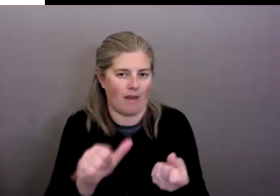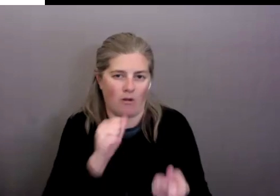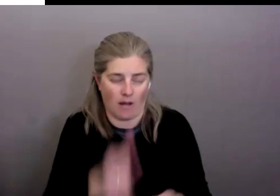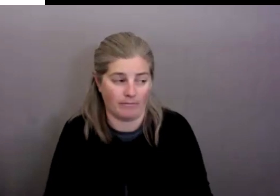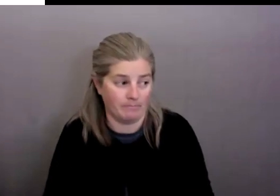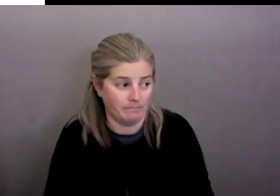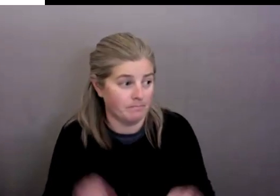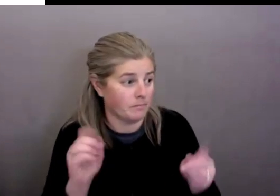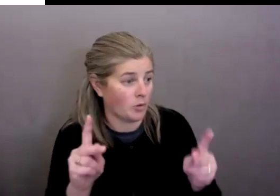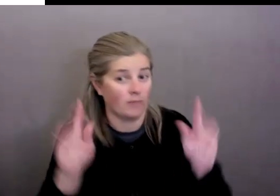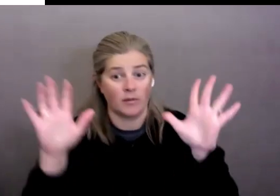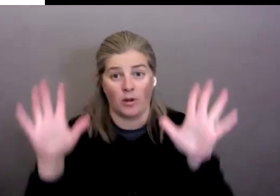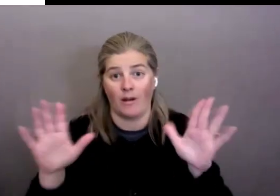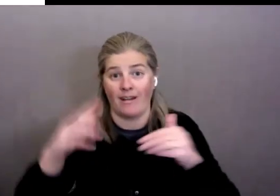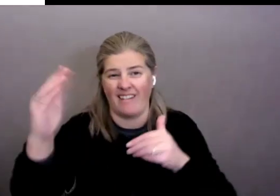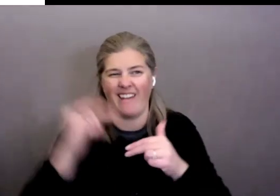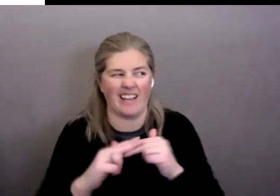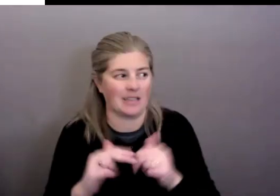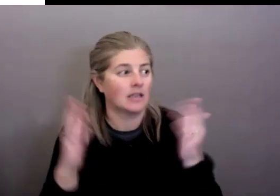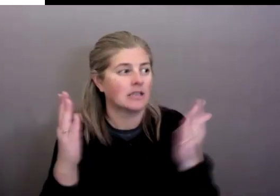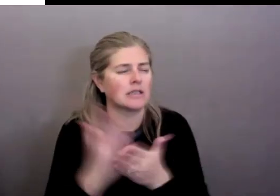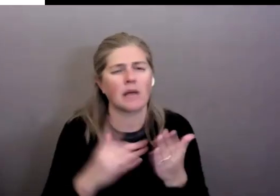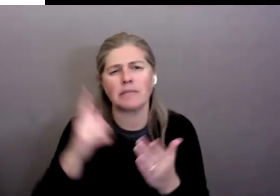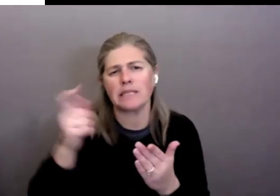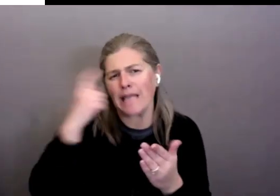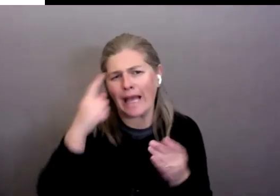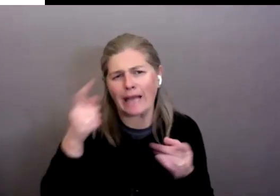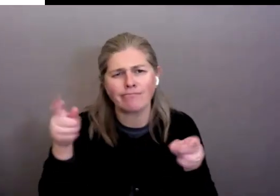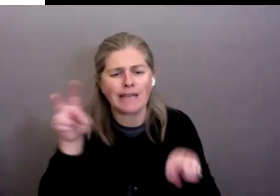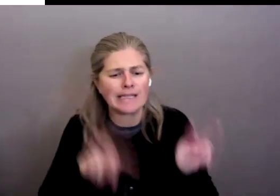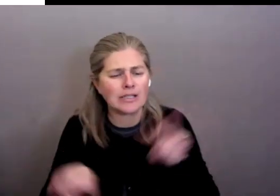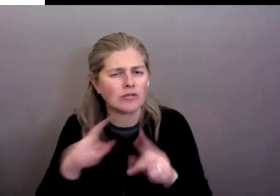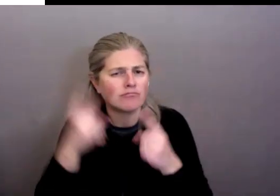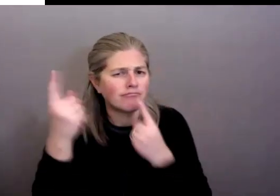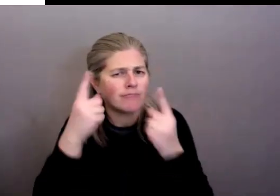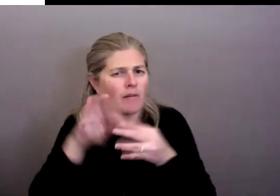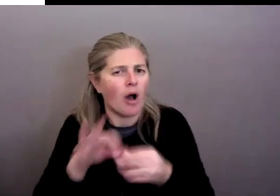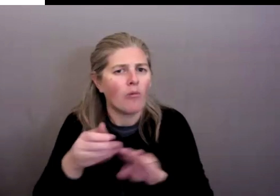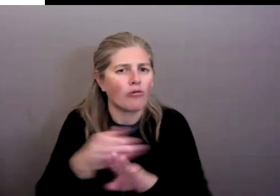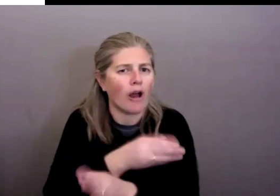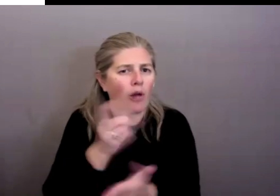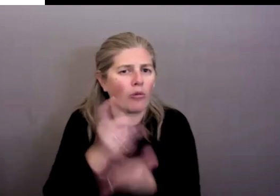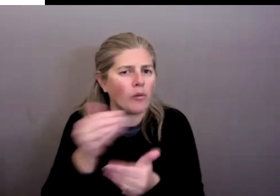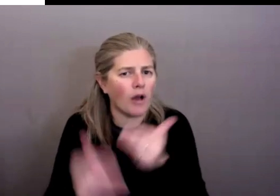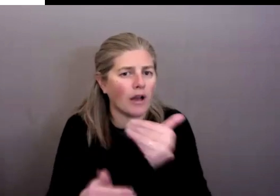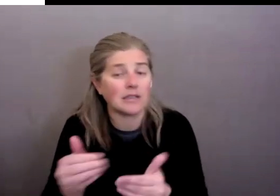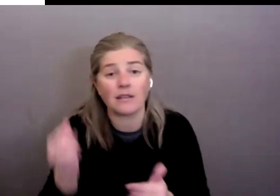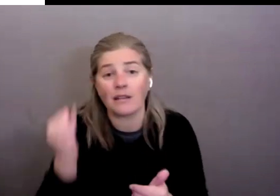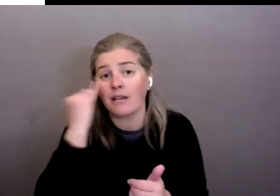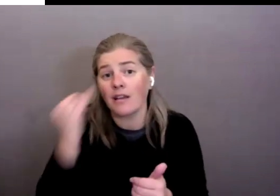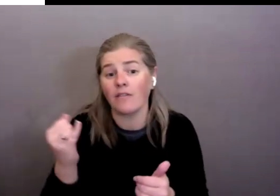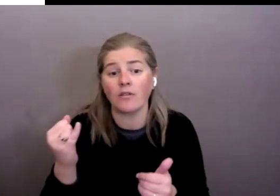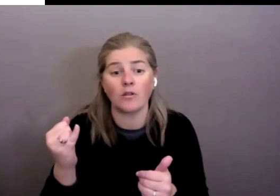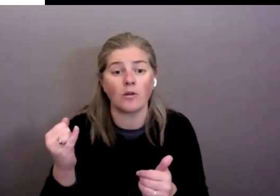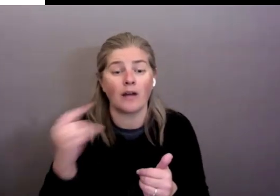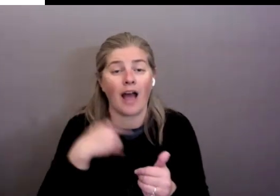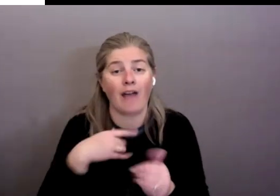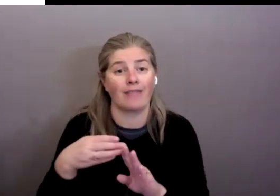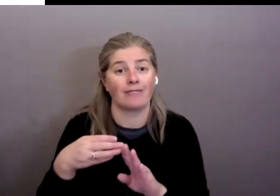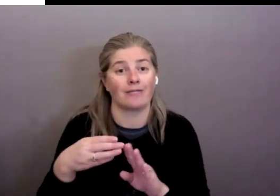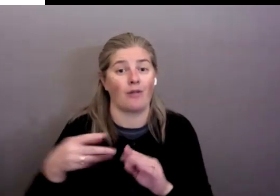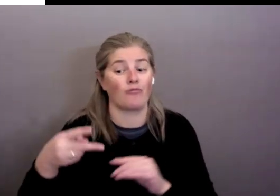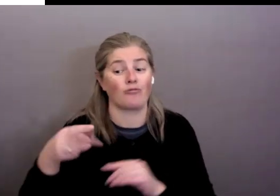Okay, next slide. Some state considerations as they develop prior approval processes. If you read the preamble to our final rule, good